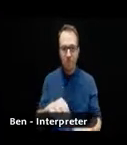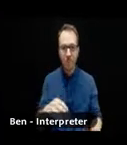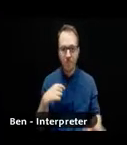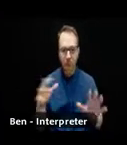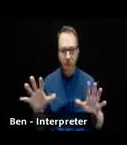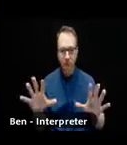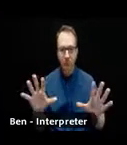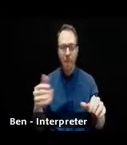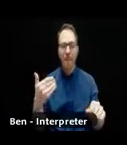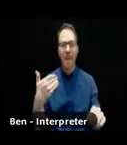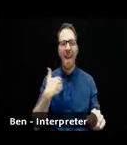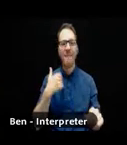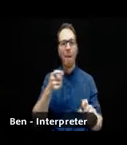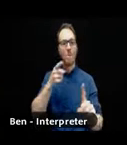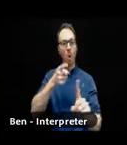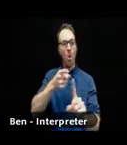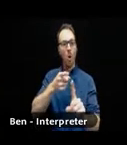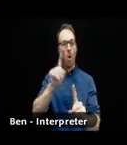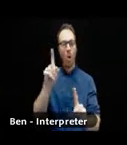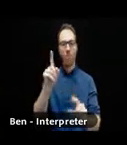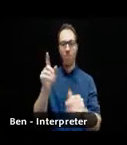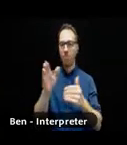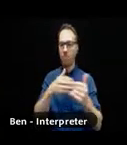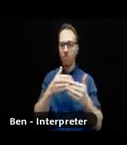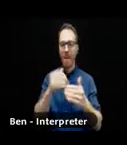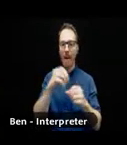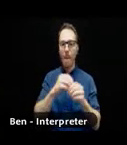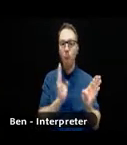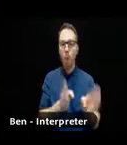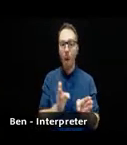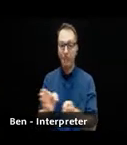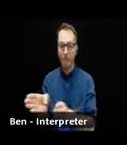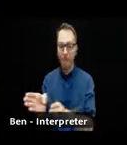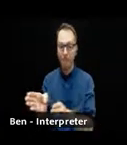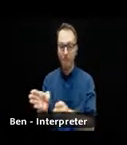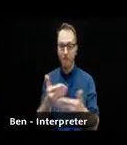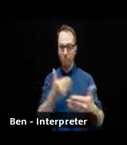a certain point at which, whether it is in preparation for the